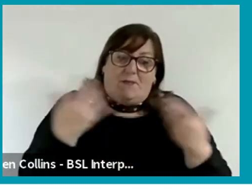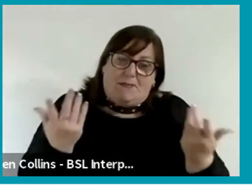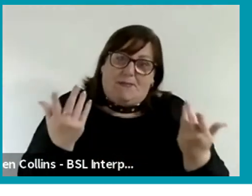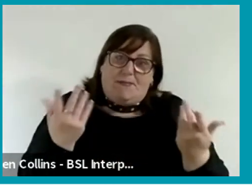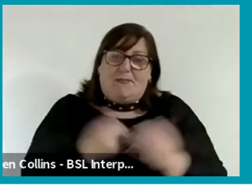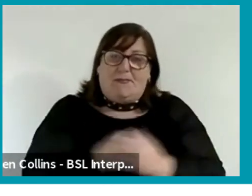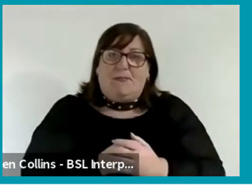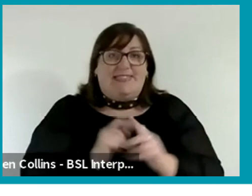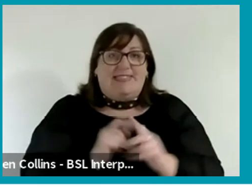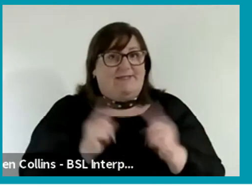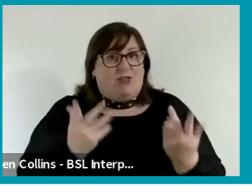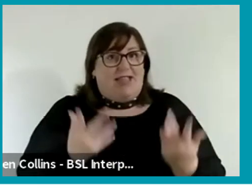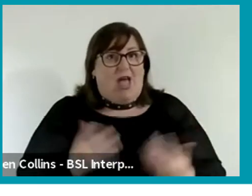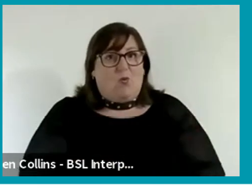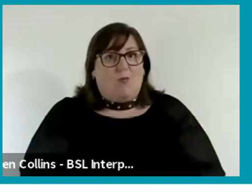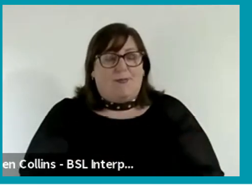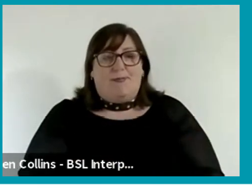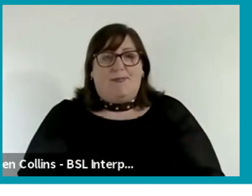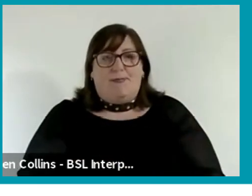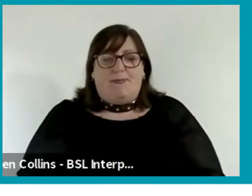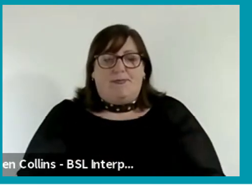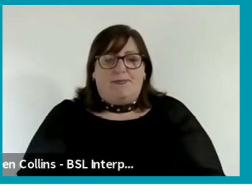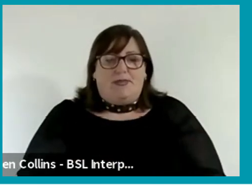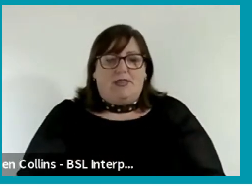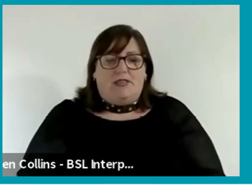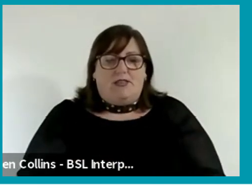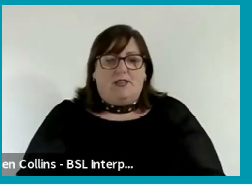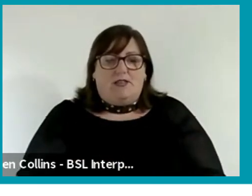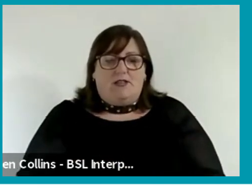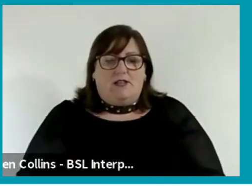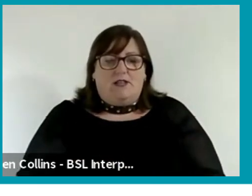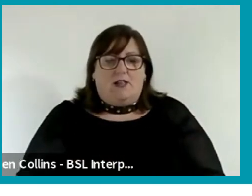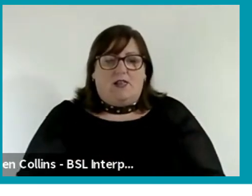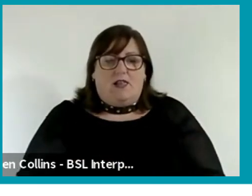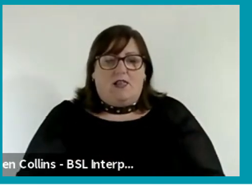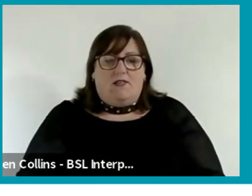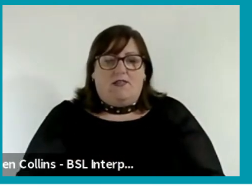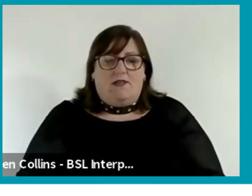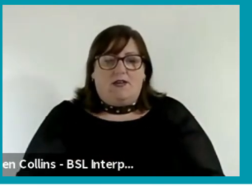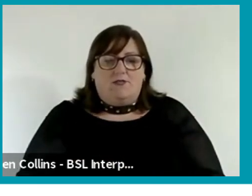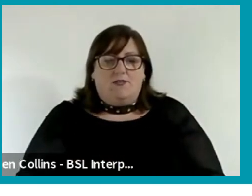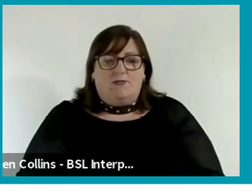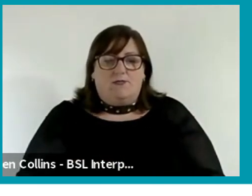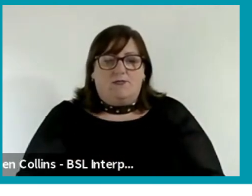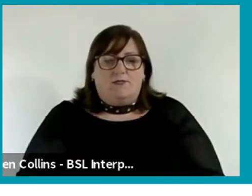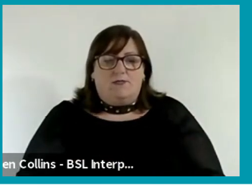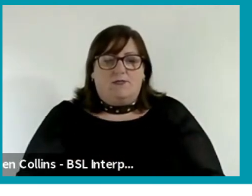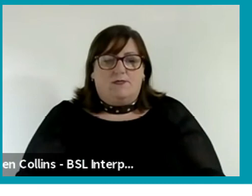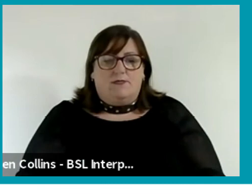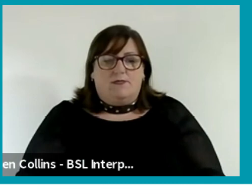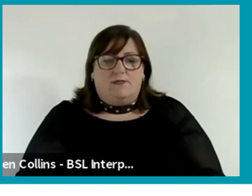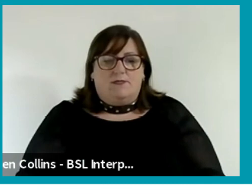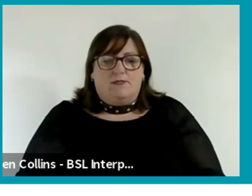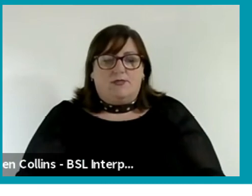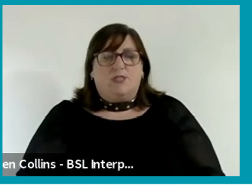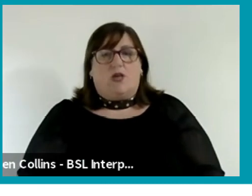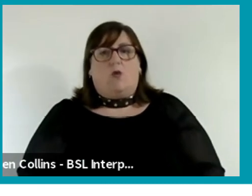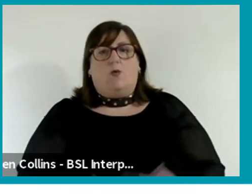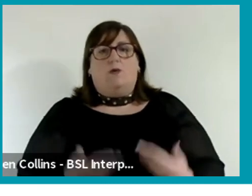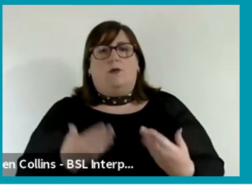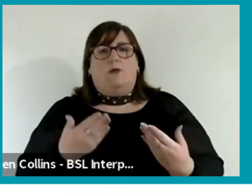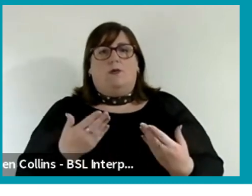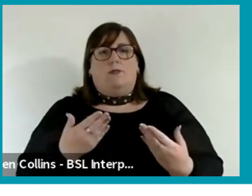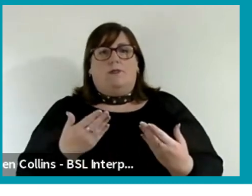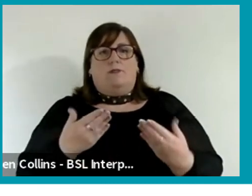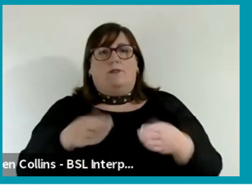Faizah. Why would Evenbreak candidates want to apply to or even want to work